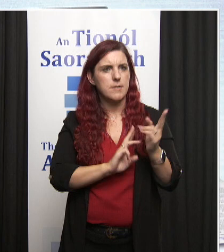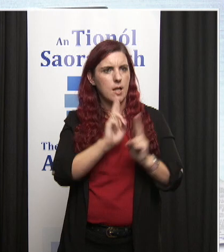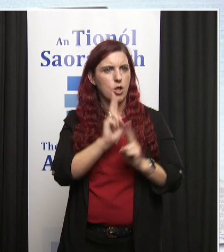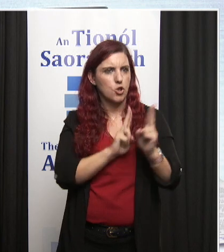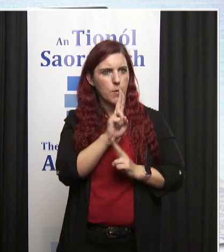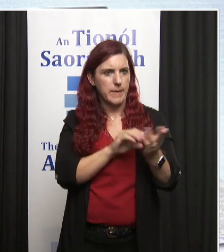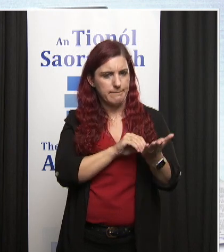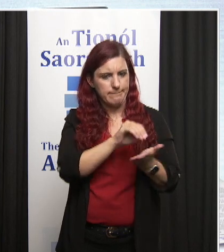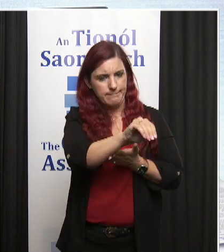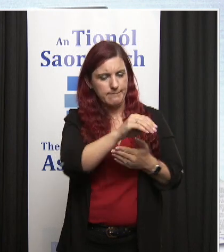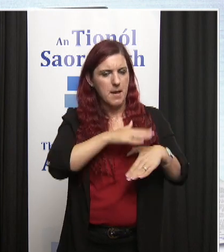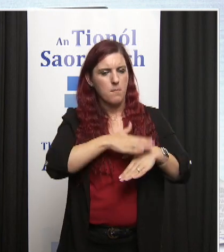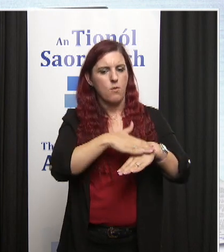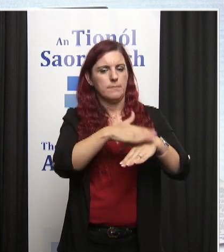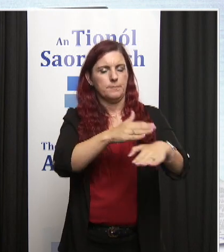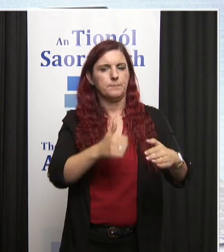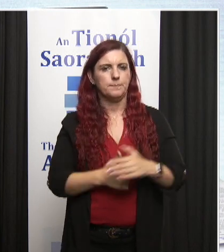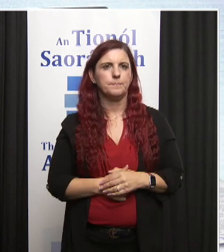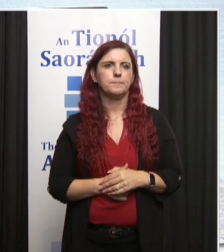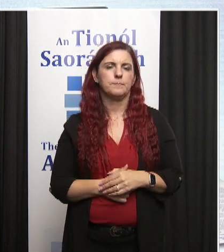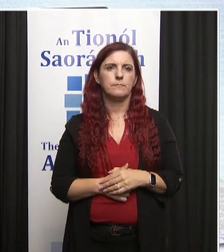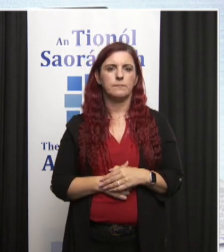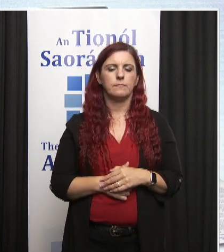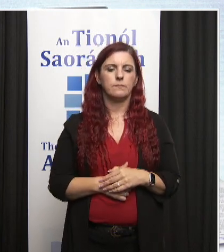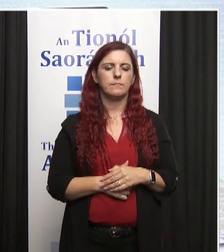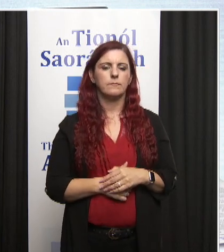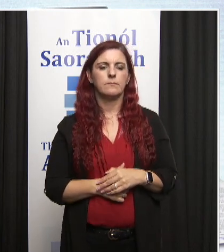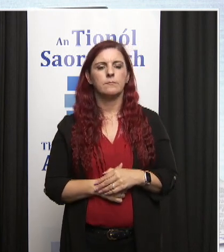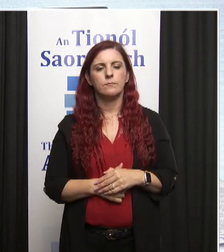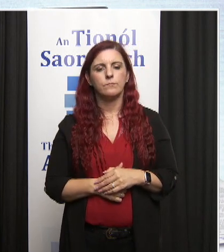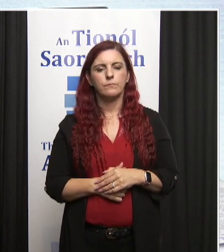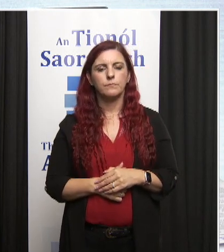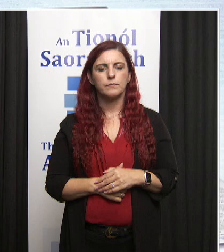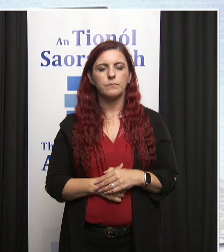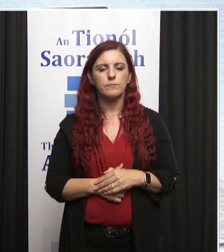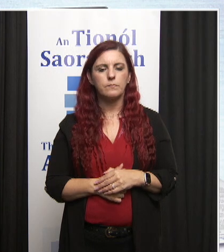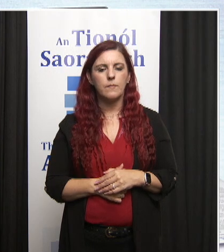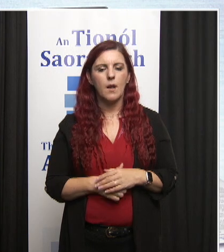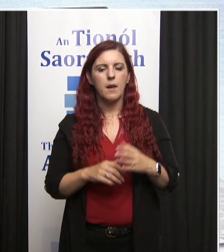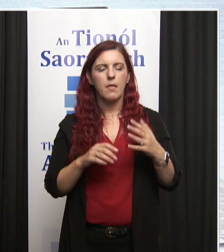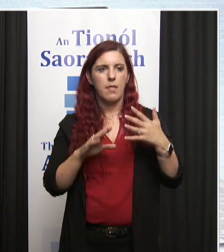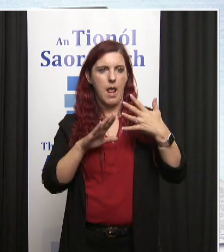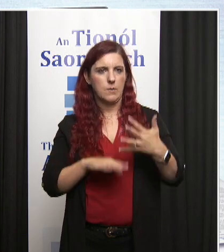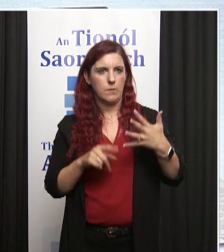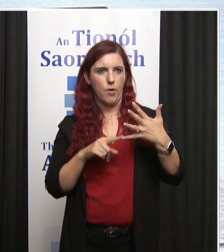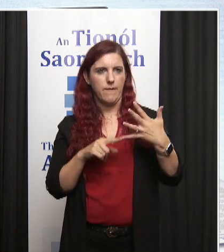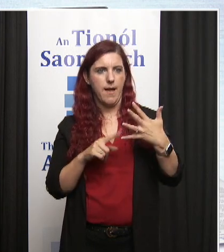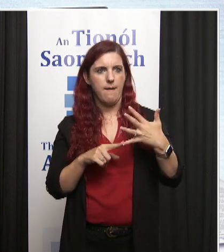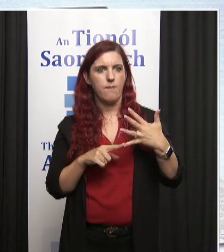is more, but also they should be remunerated accordingly. And on point 5, we